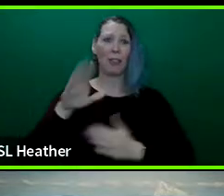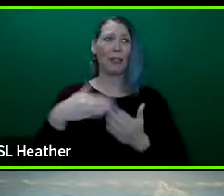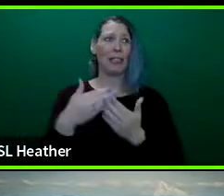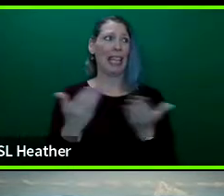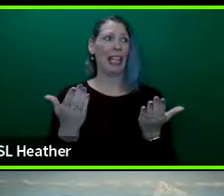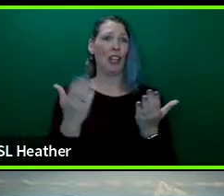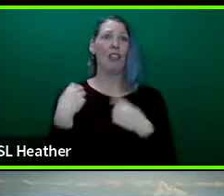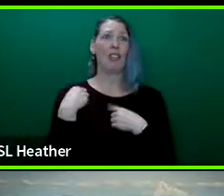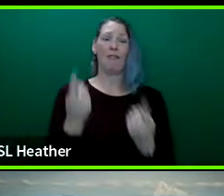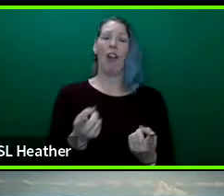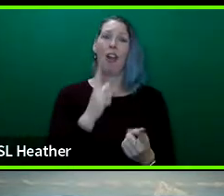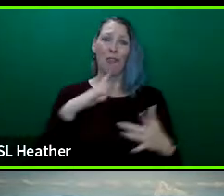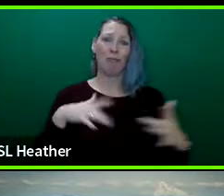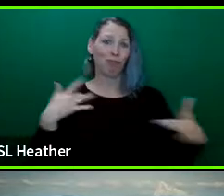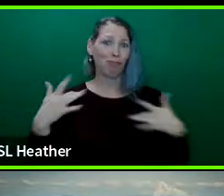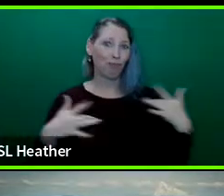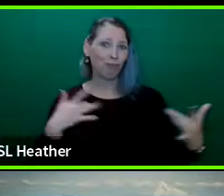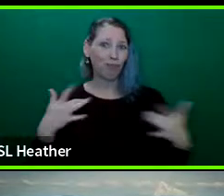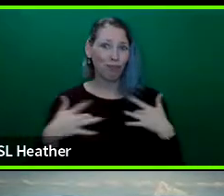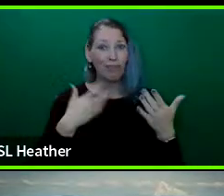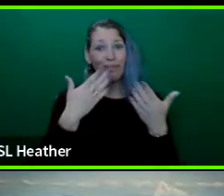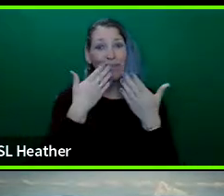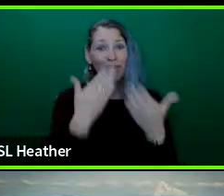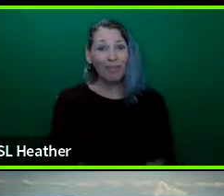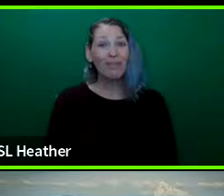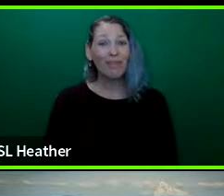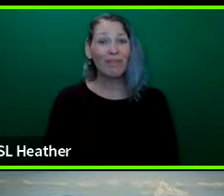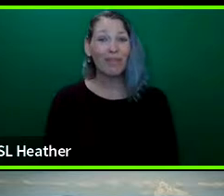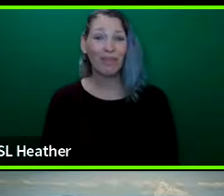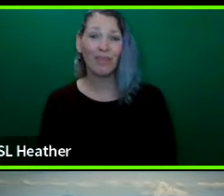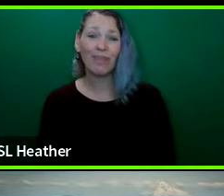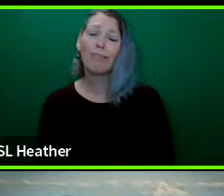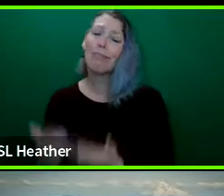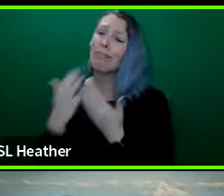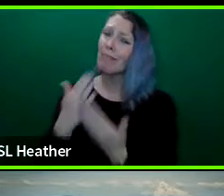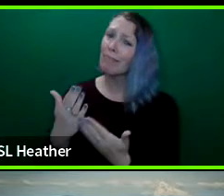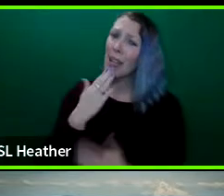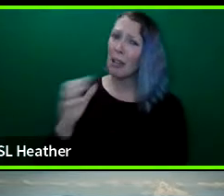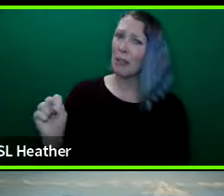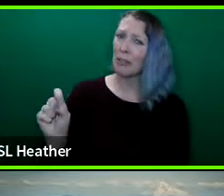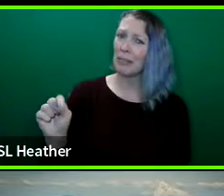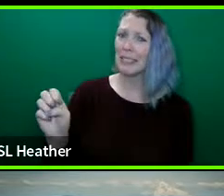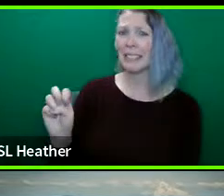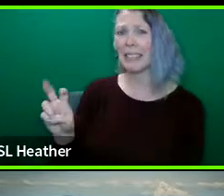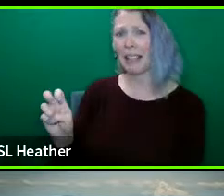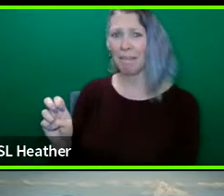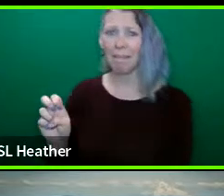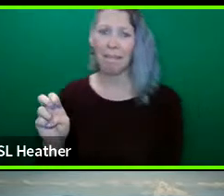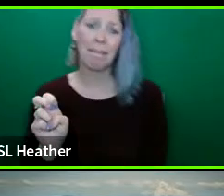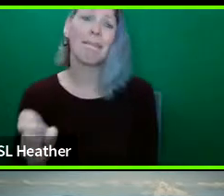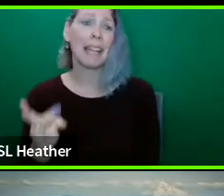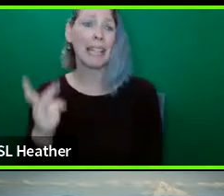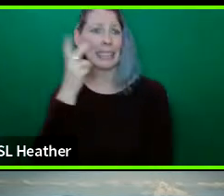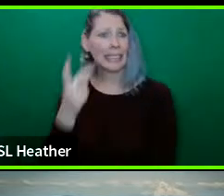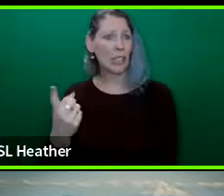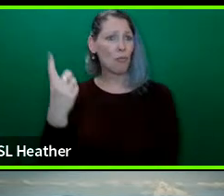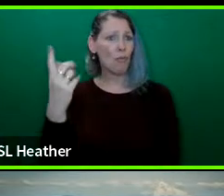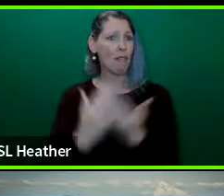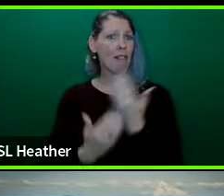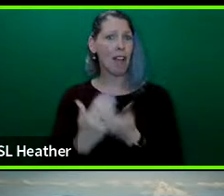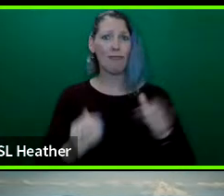is extremely exciting. Thank you. Thank you so much, Steve. I see we have a hand